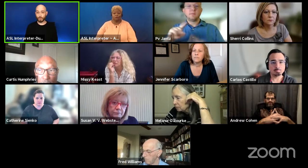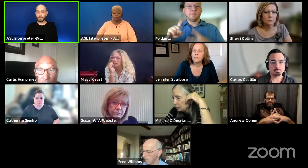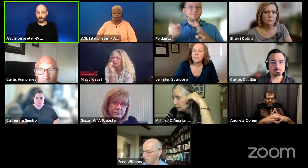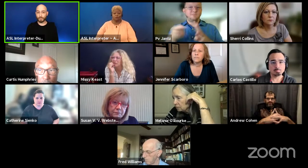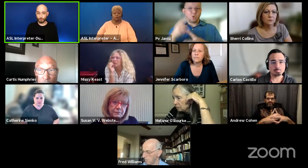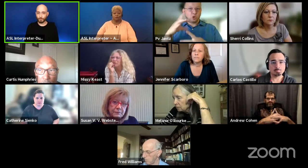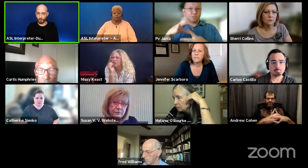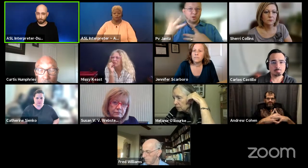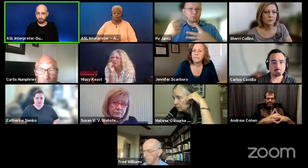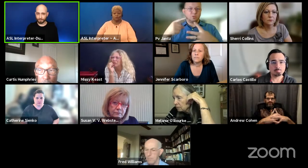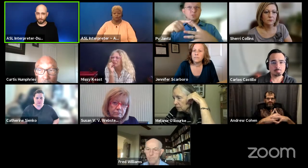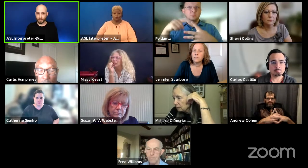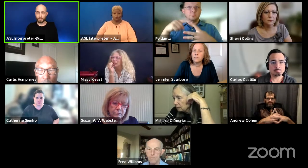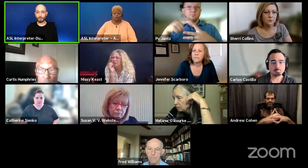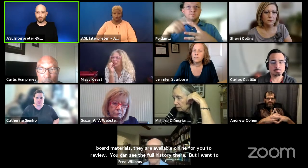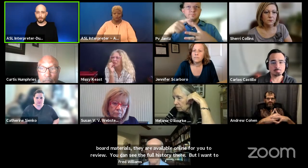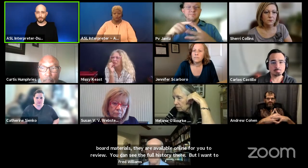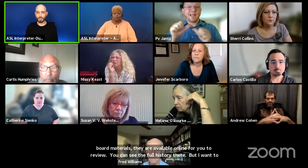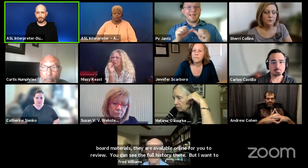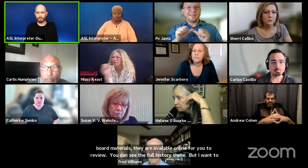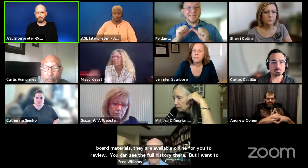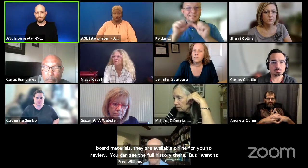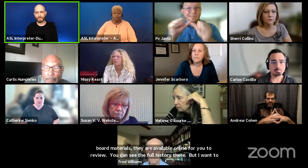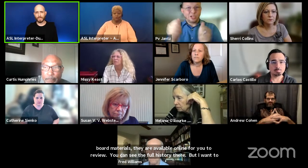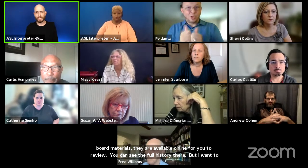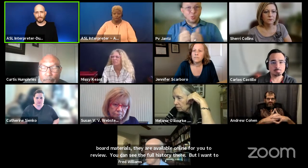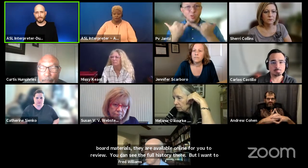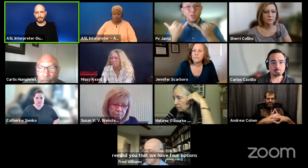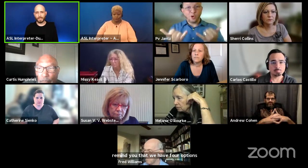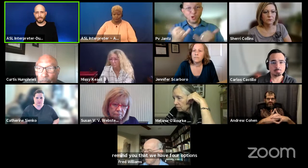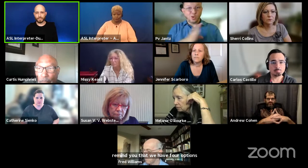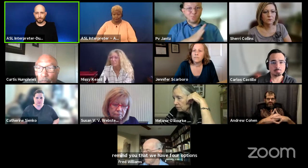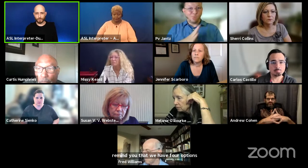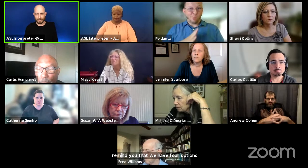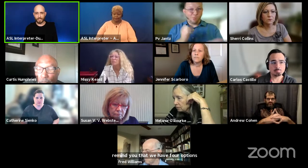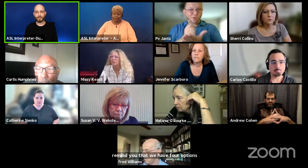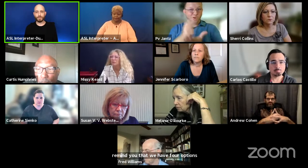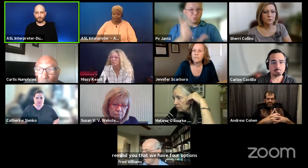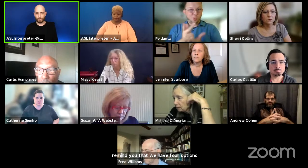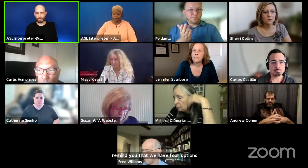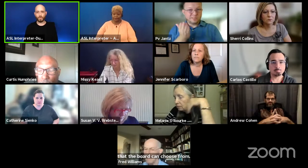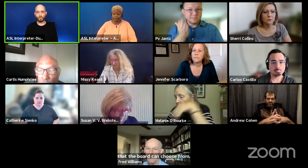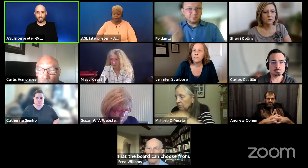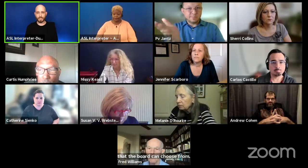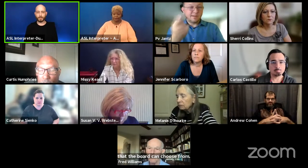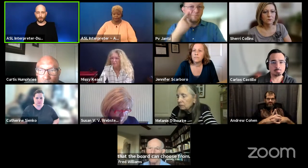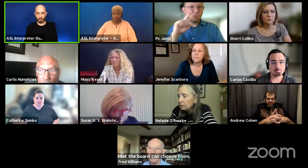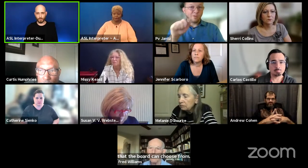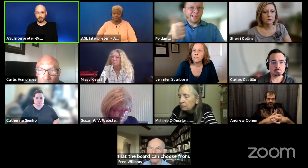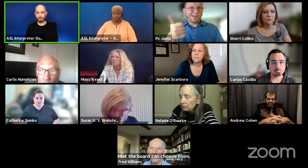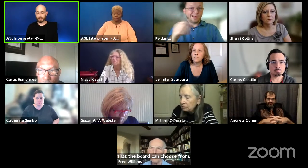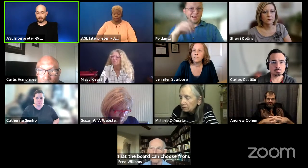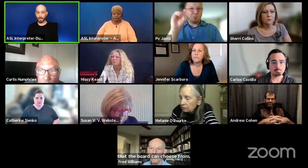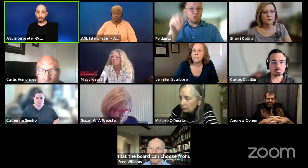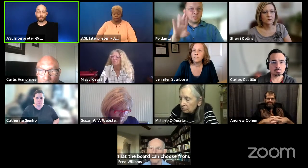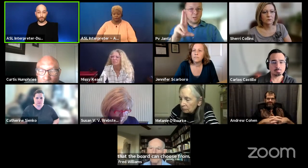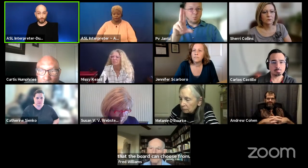that the board can choose from. The first option is to continue with the